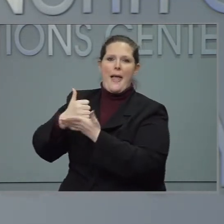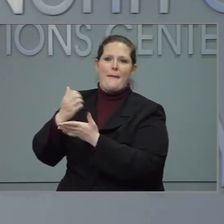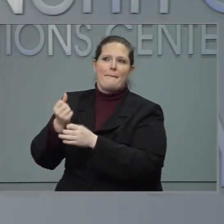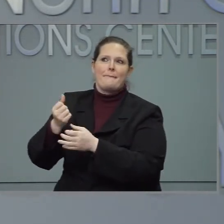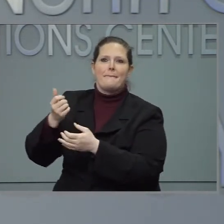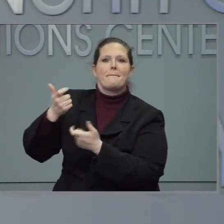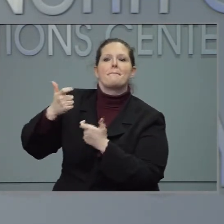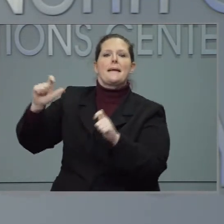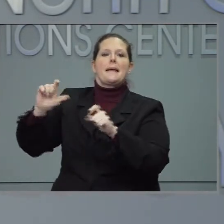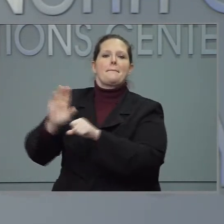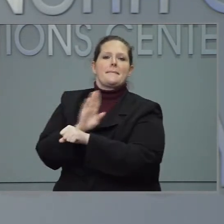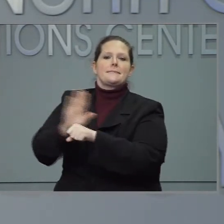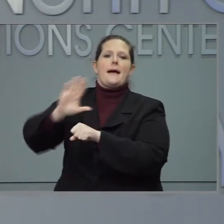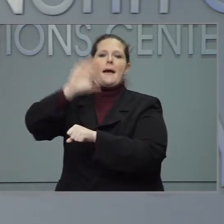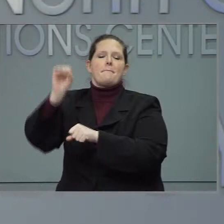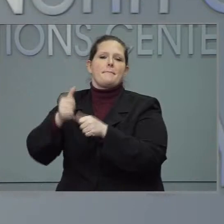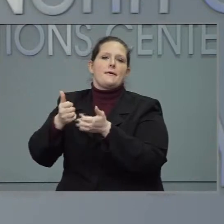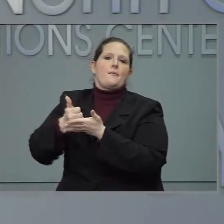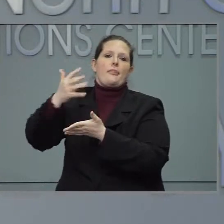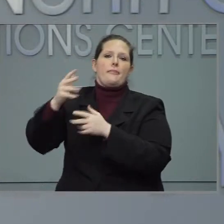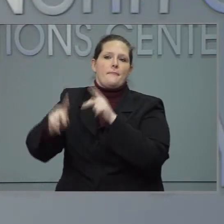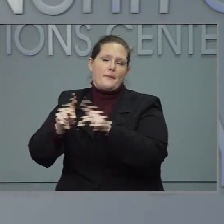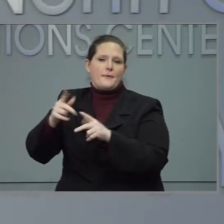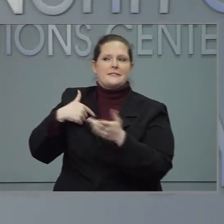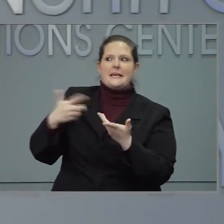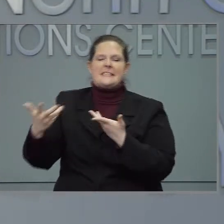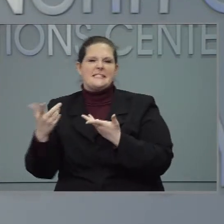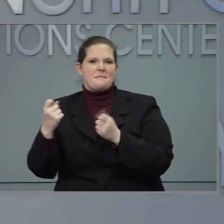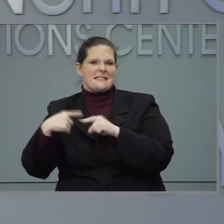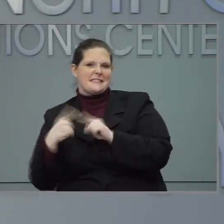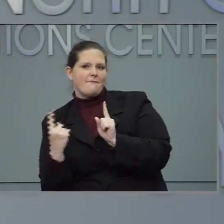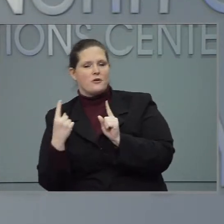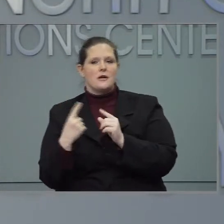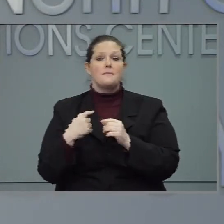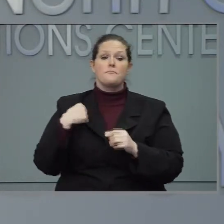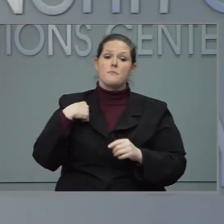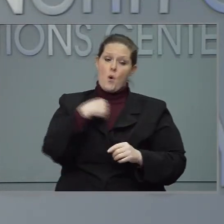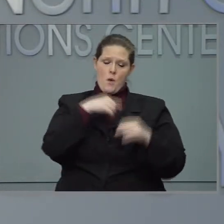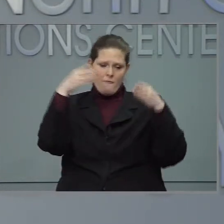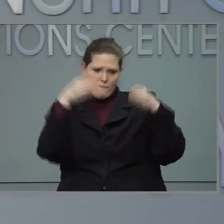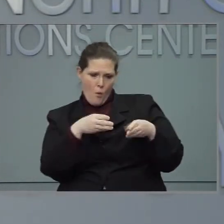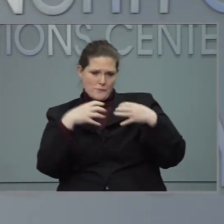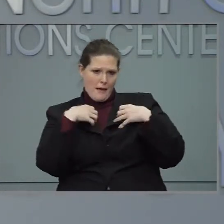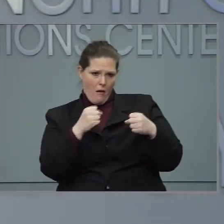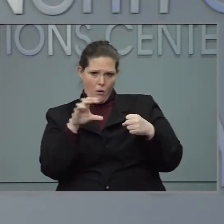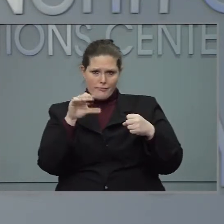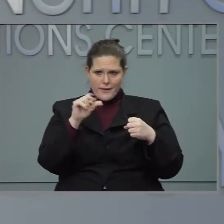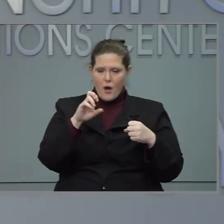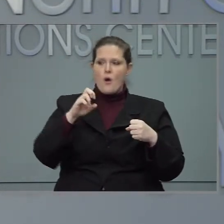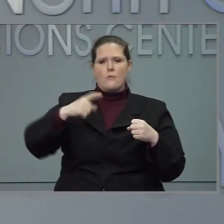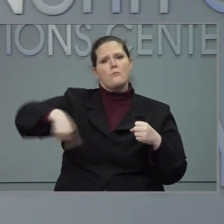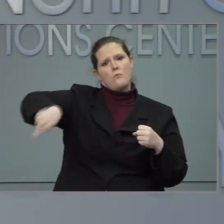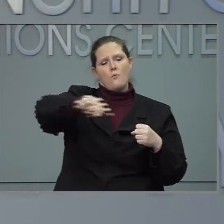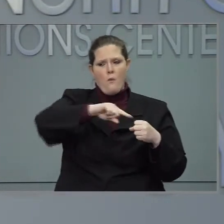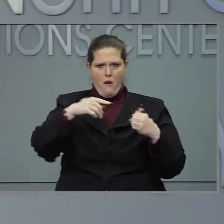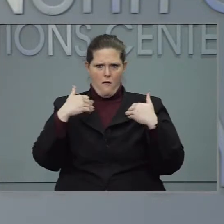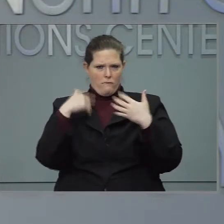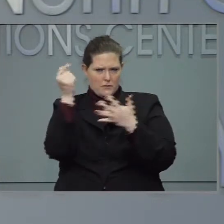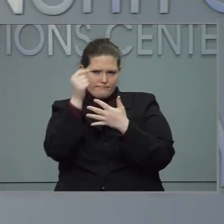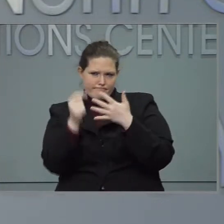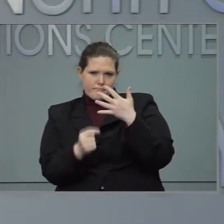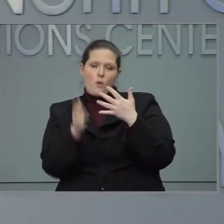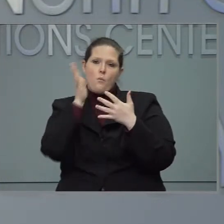in education, that we want people covered with health care coverage, all of it is going to be negotiated, and I look forward to